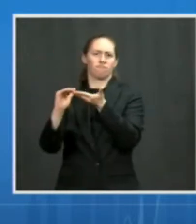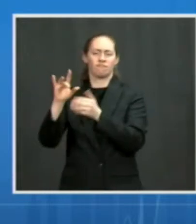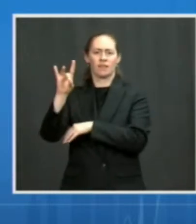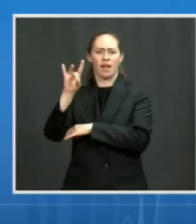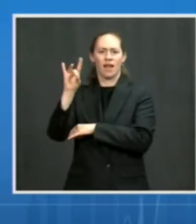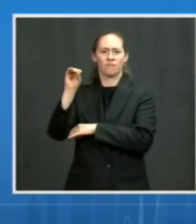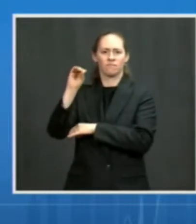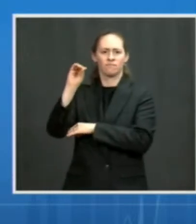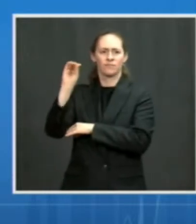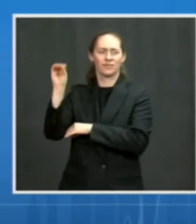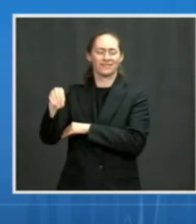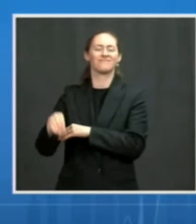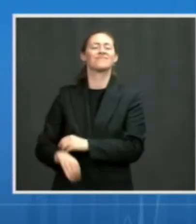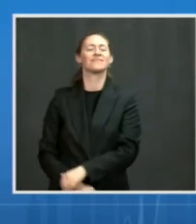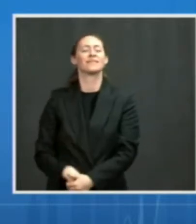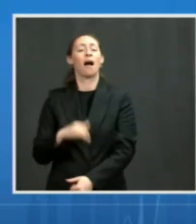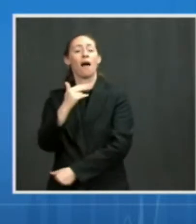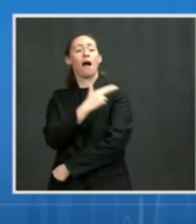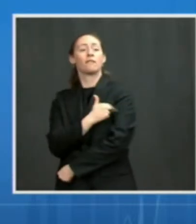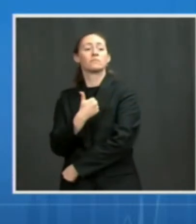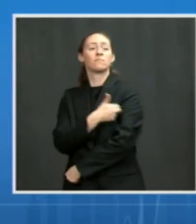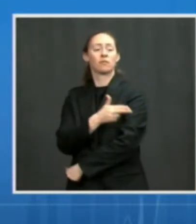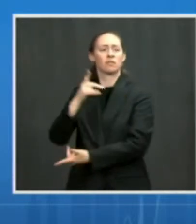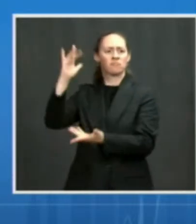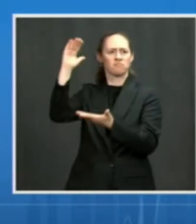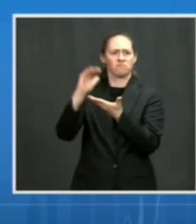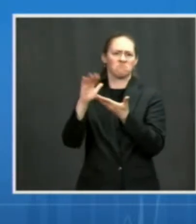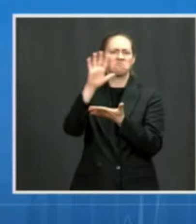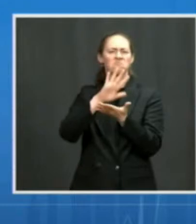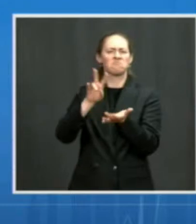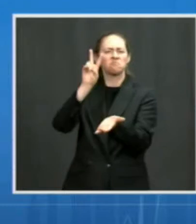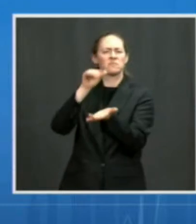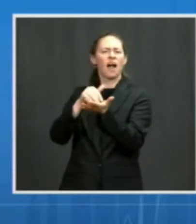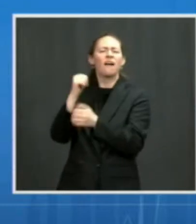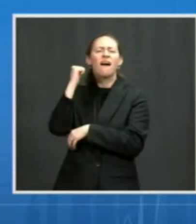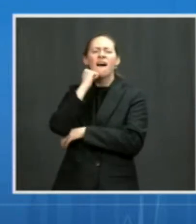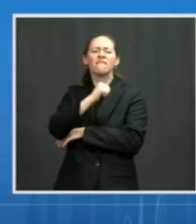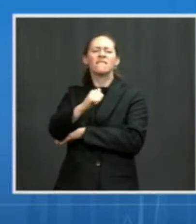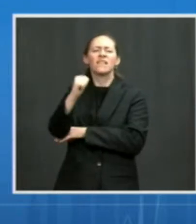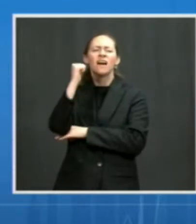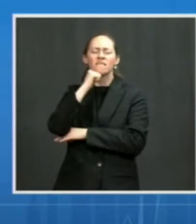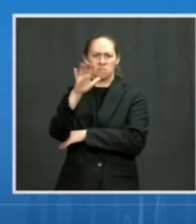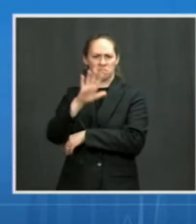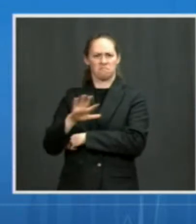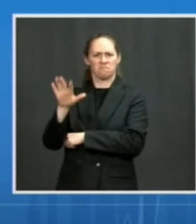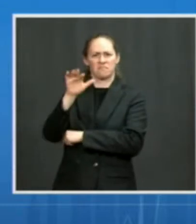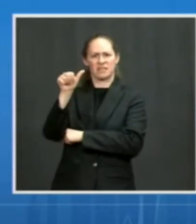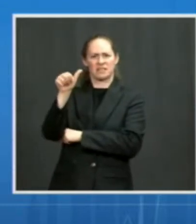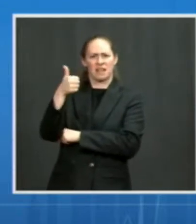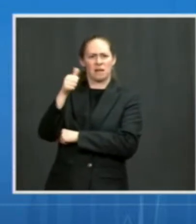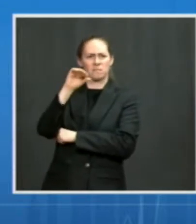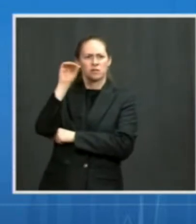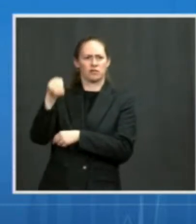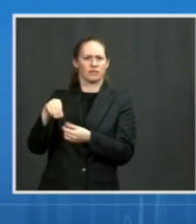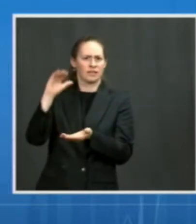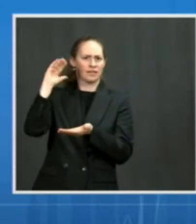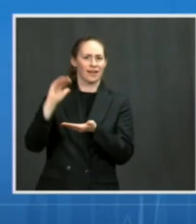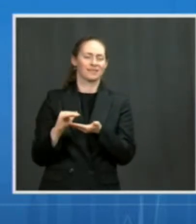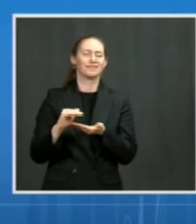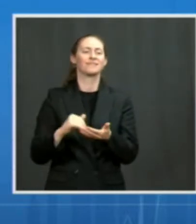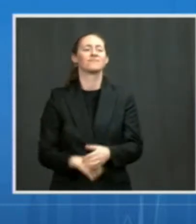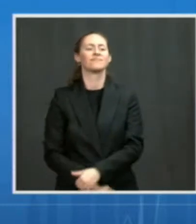about 2,000 per day, a decrease of about 10% from the prior 7-day period. And the 7-day average of